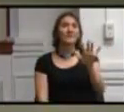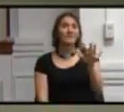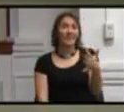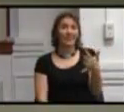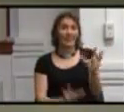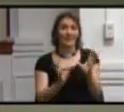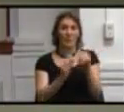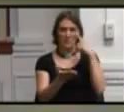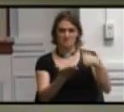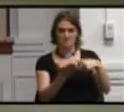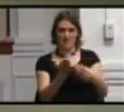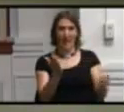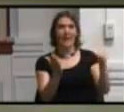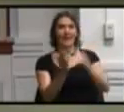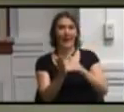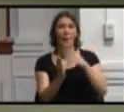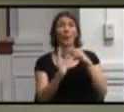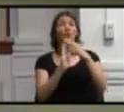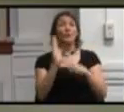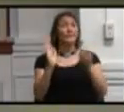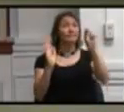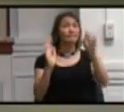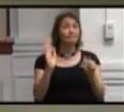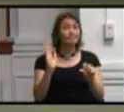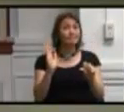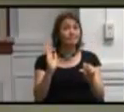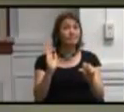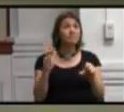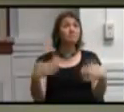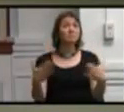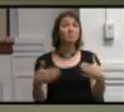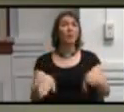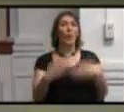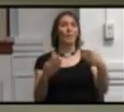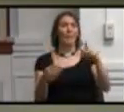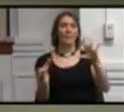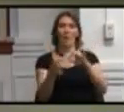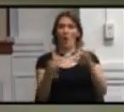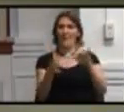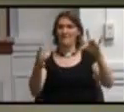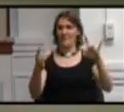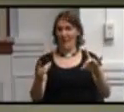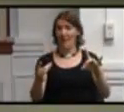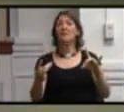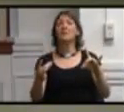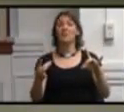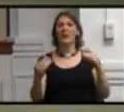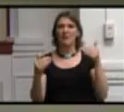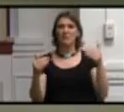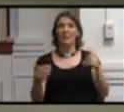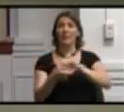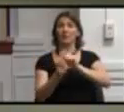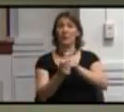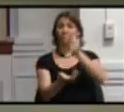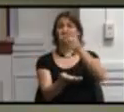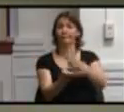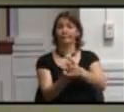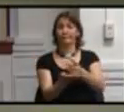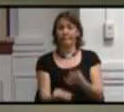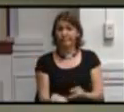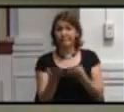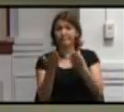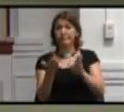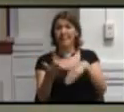5 meeting, and we will then have a second reading and a public hearing, and then the proposed ordinance change will be presented